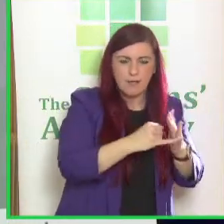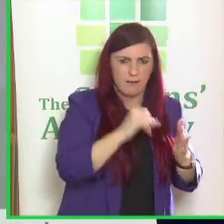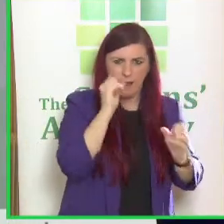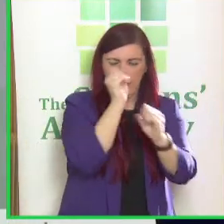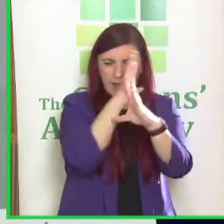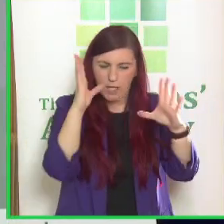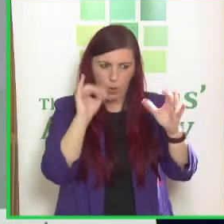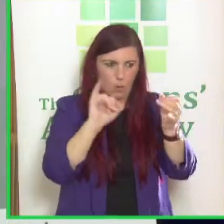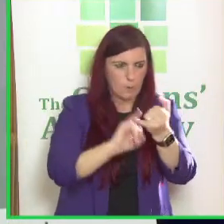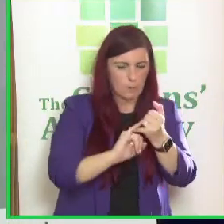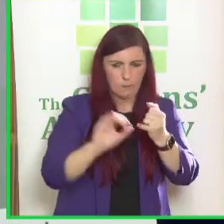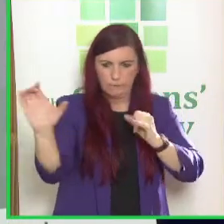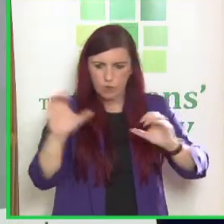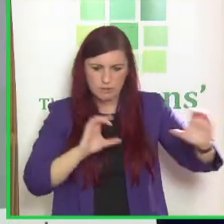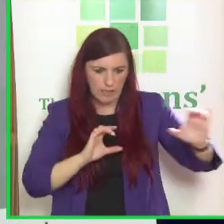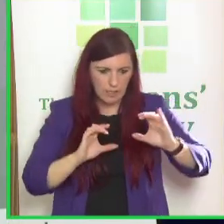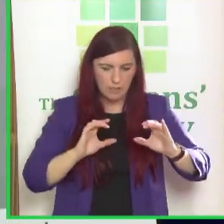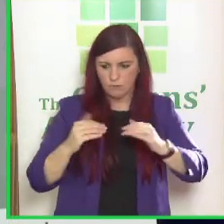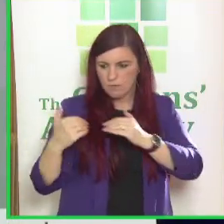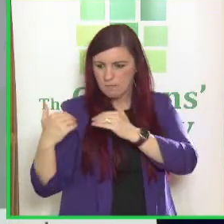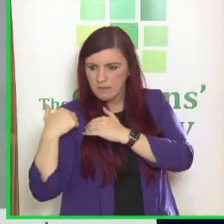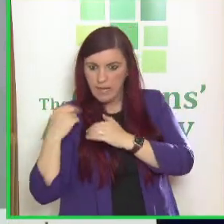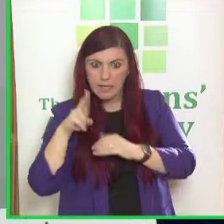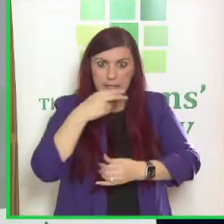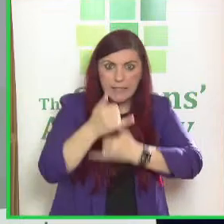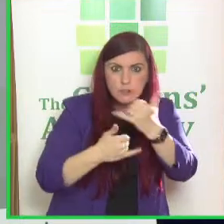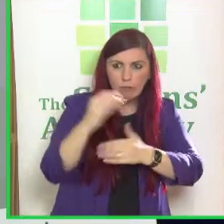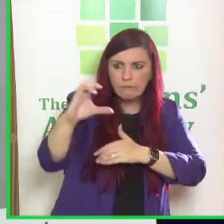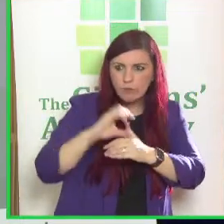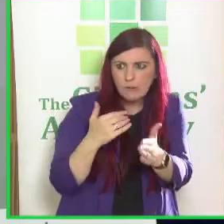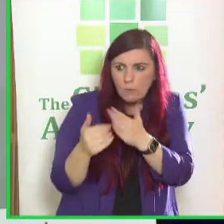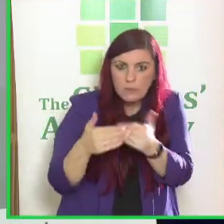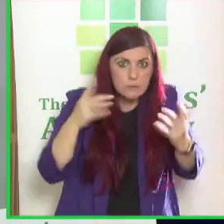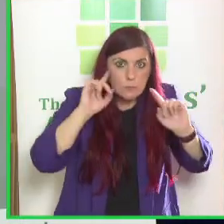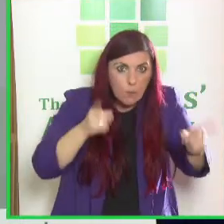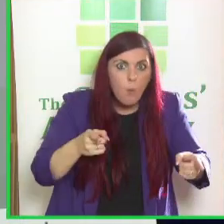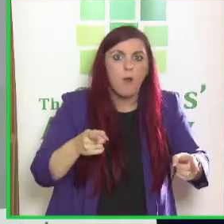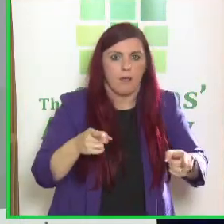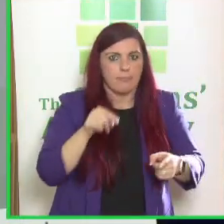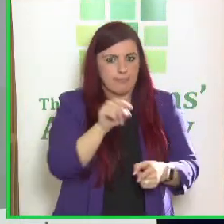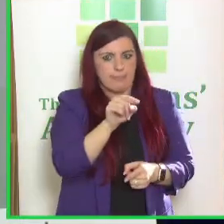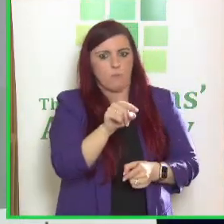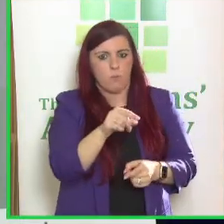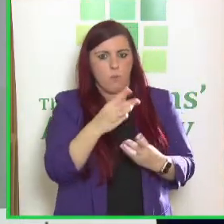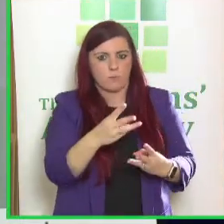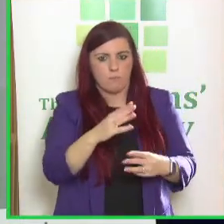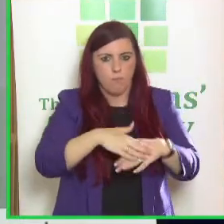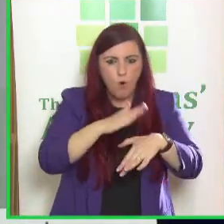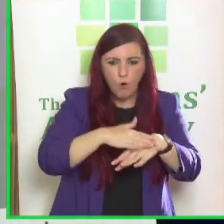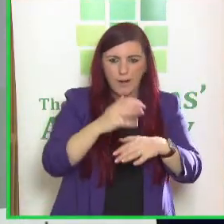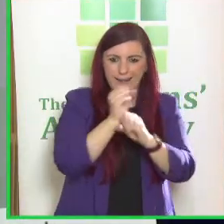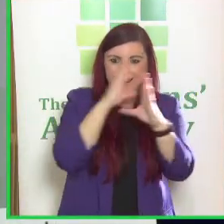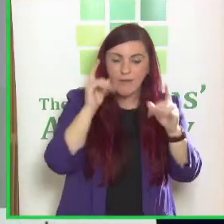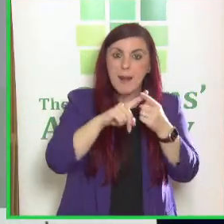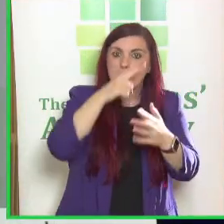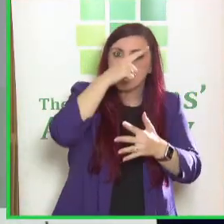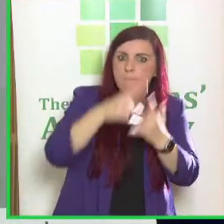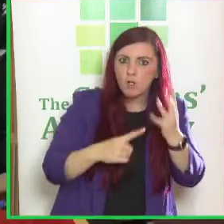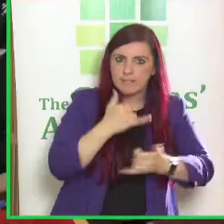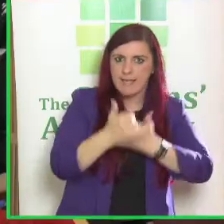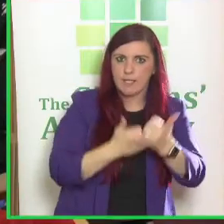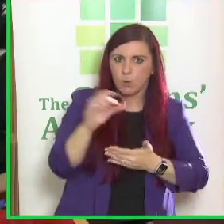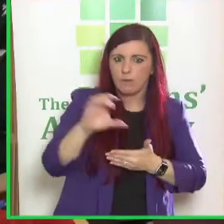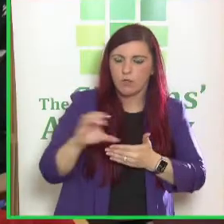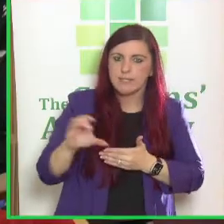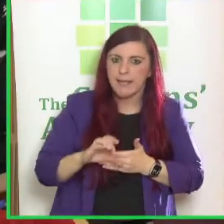multi-annual funding process, not being clear what might come next year. So we're looking for greater clarity on the funding and multi-annual funding process.